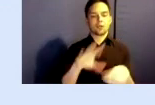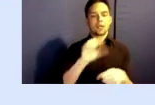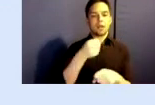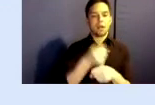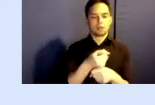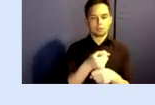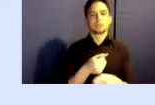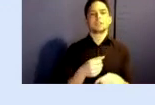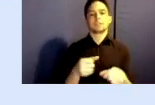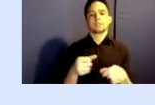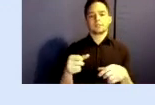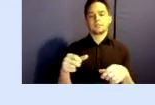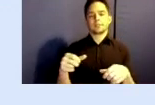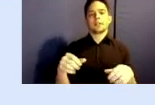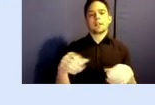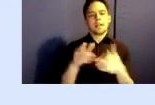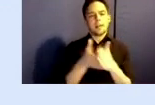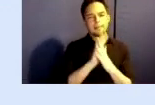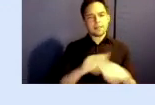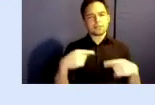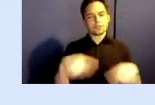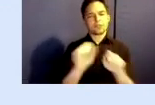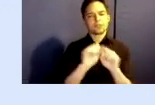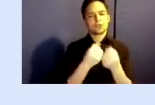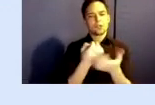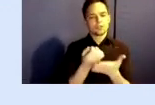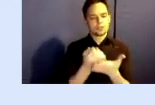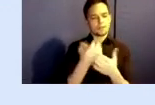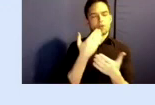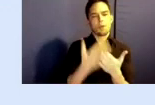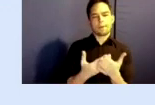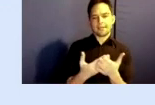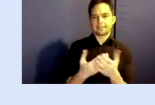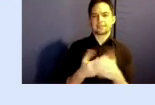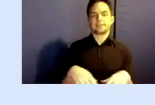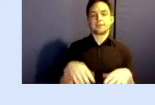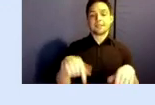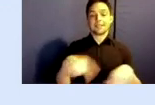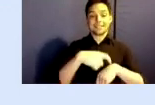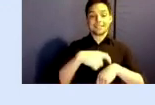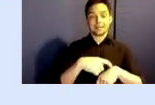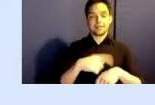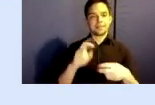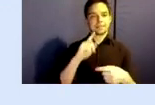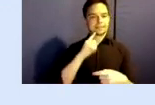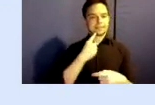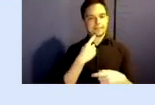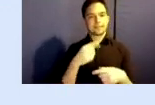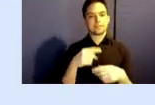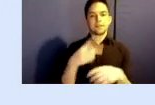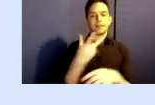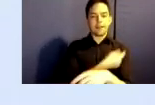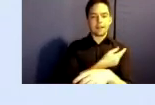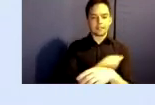declines in peace and socioeconomic well-being. This event is timely and critical as vaccination planning and deployment